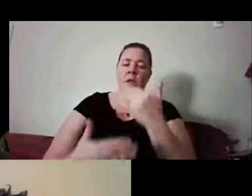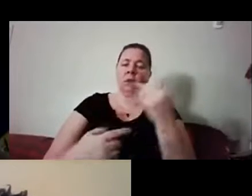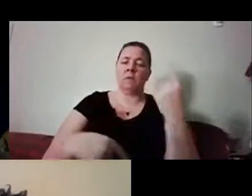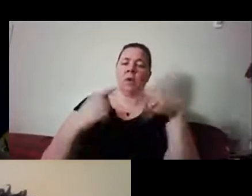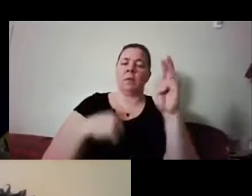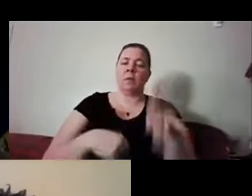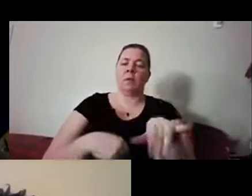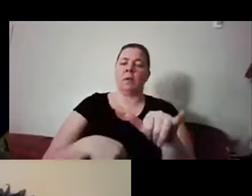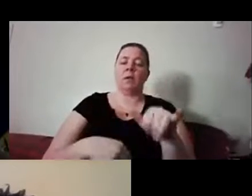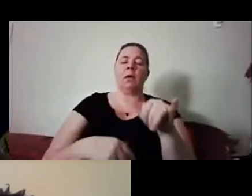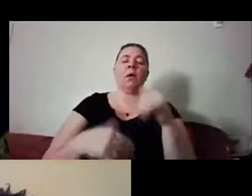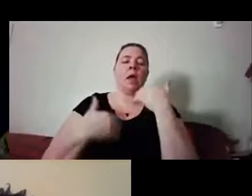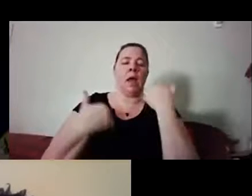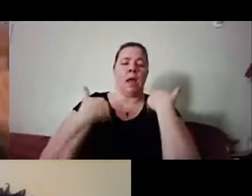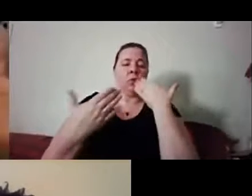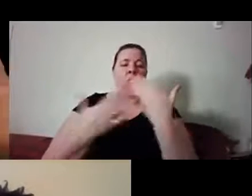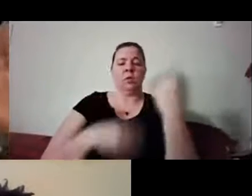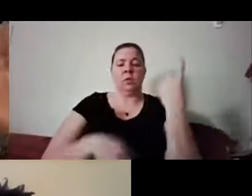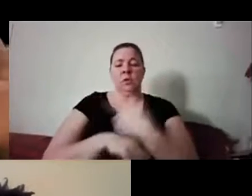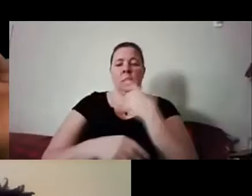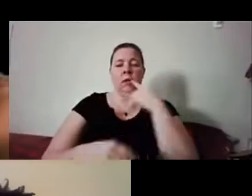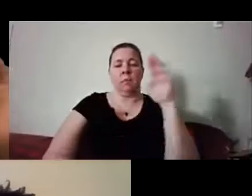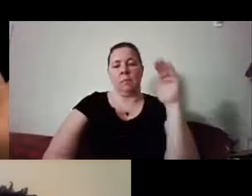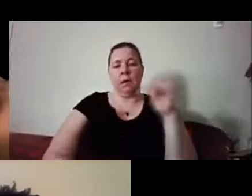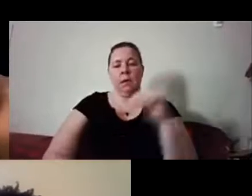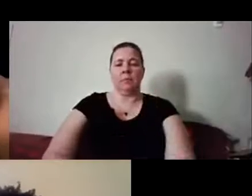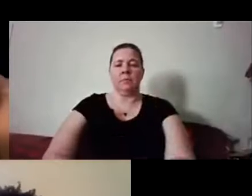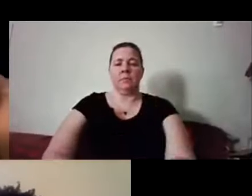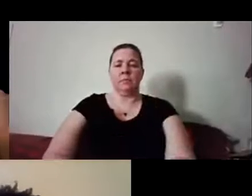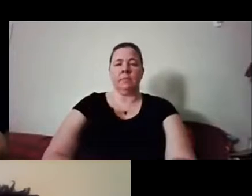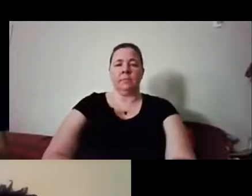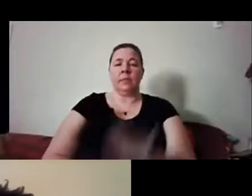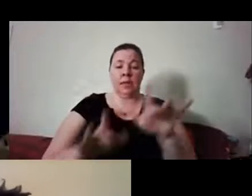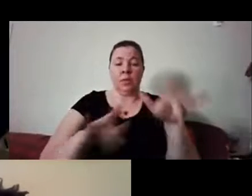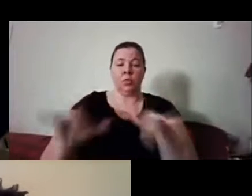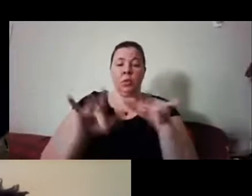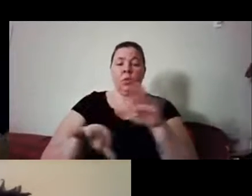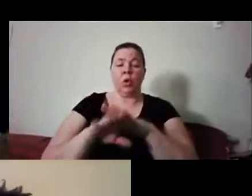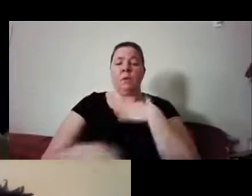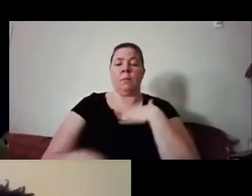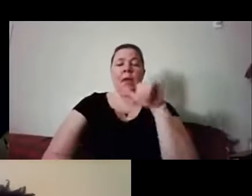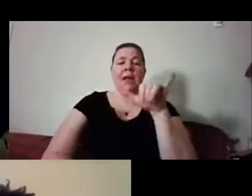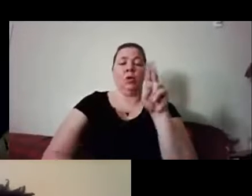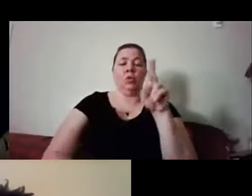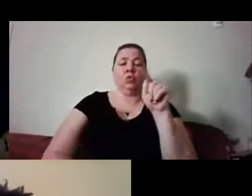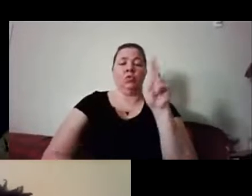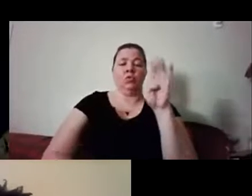and have a great day. Bye-bye. Thank you. And this recording will be on my YouTube channel in